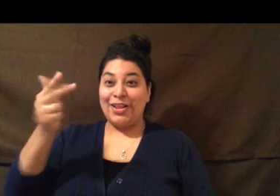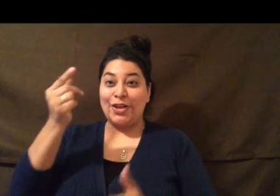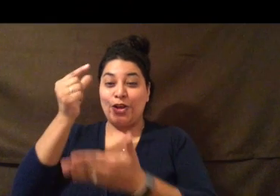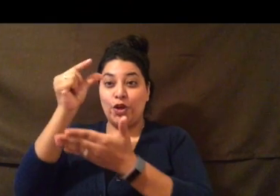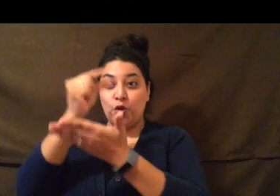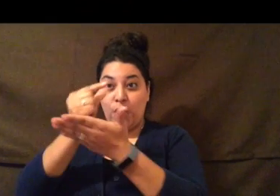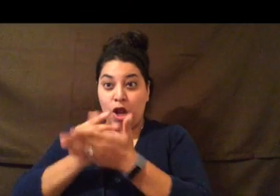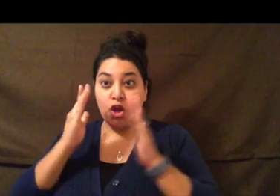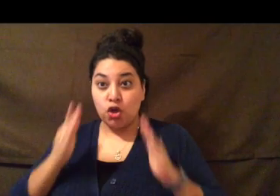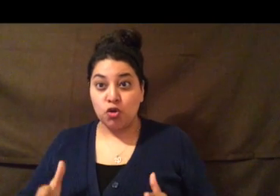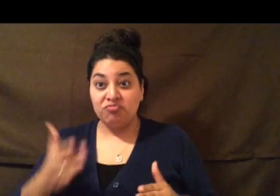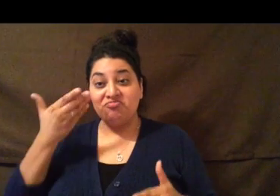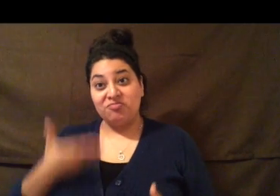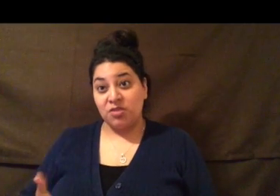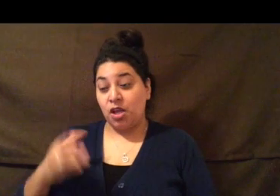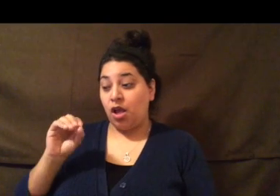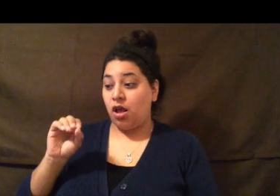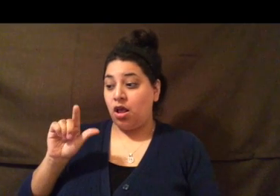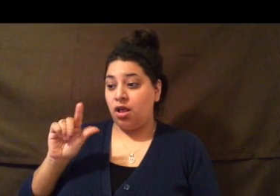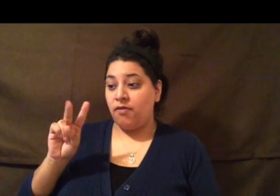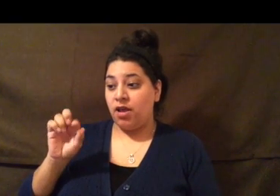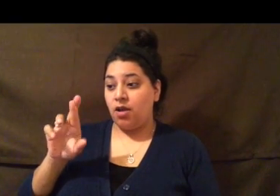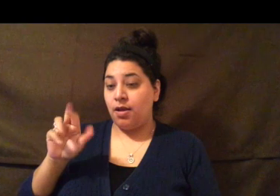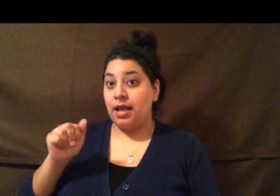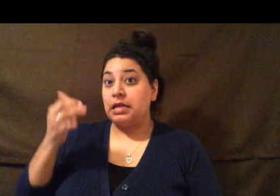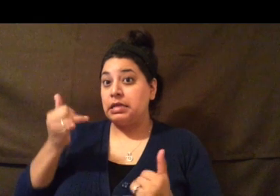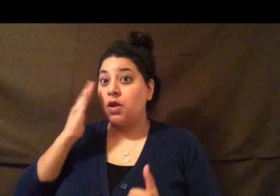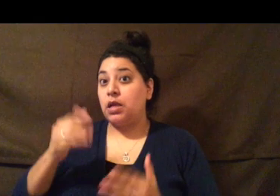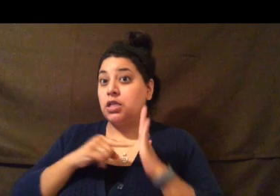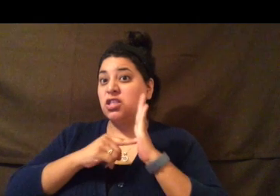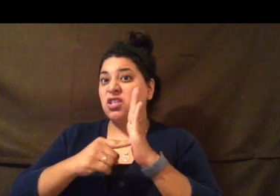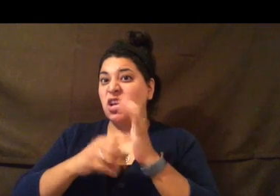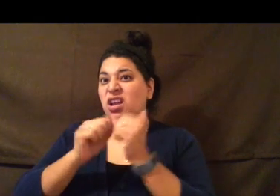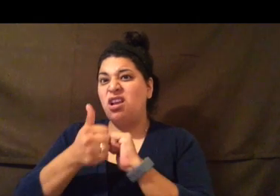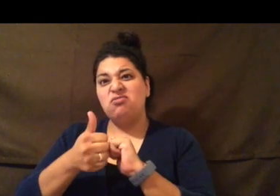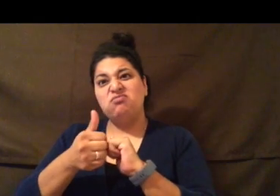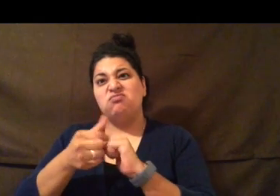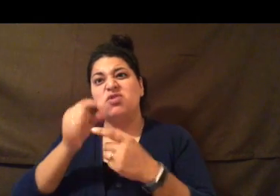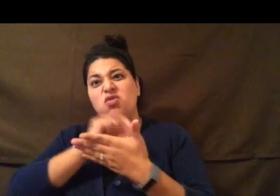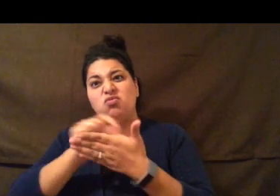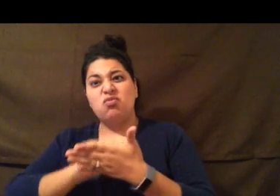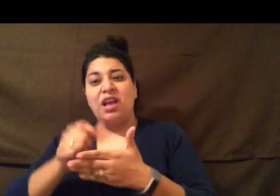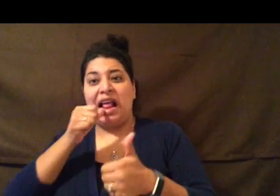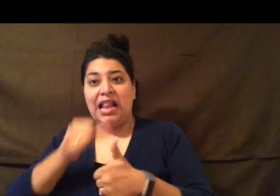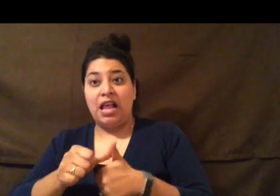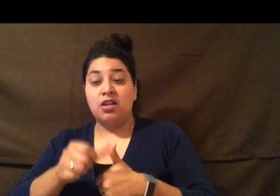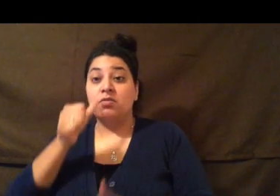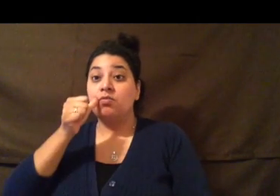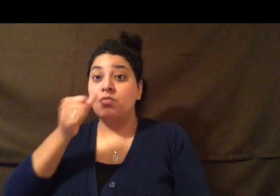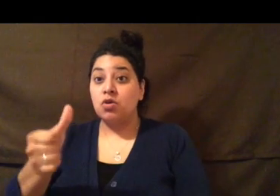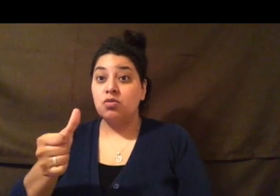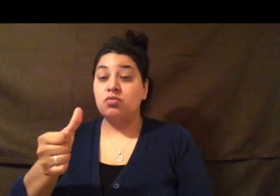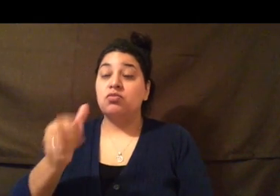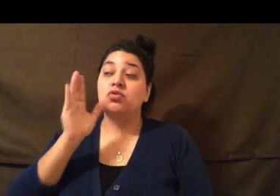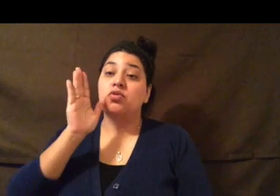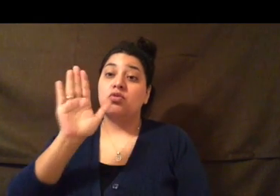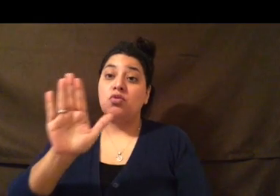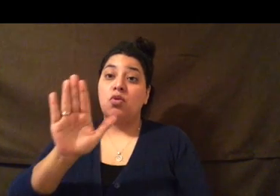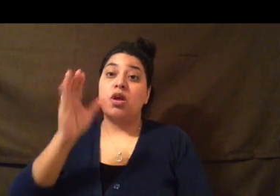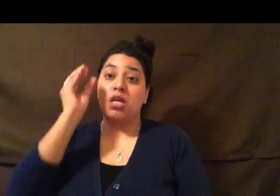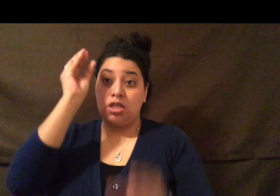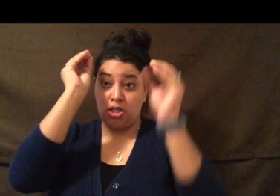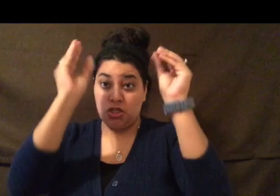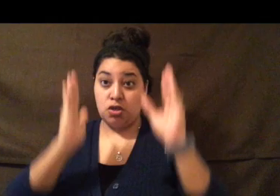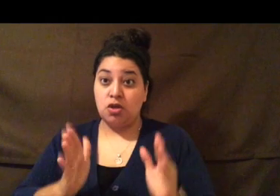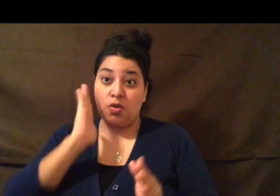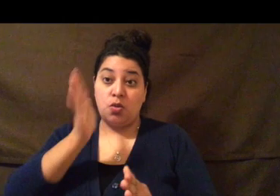Hey there, third graders, it is Miss Olvera, and today I am going to model how to write a letter for you. So tomorrow,